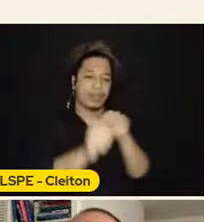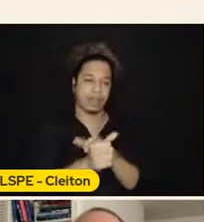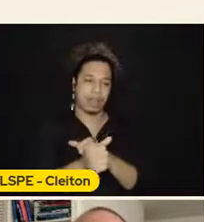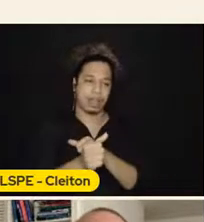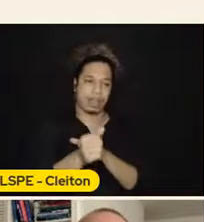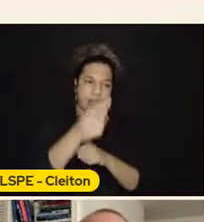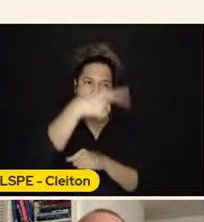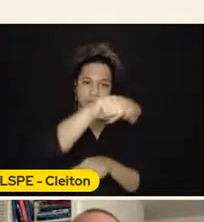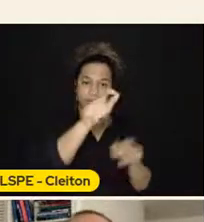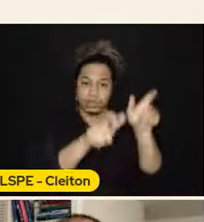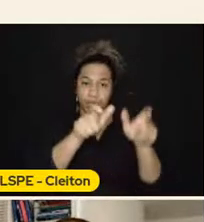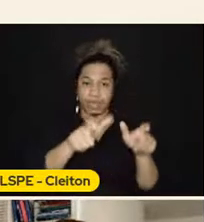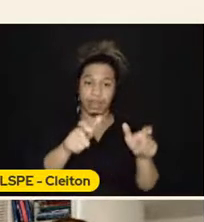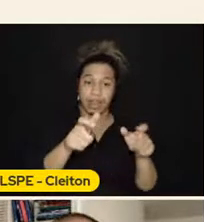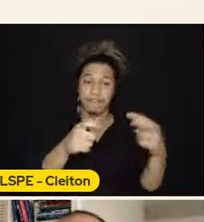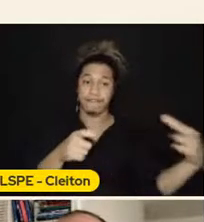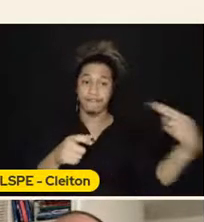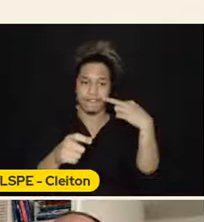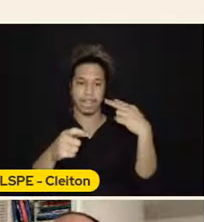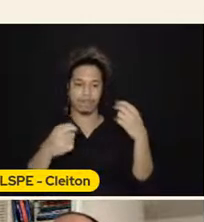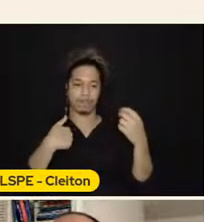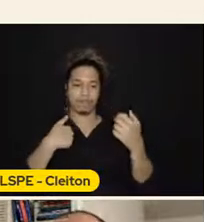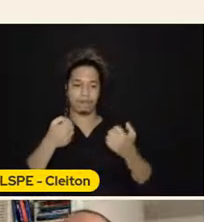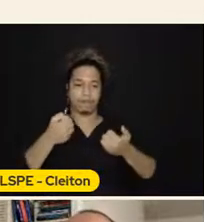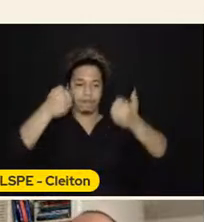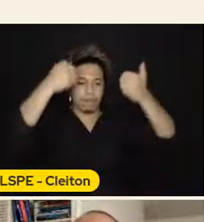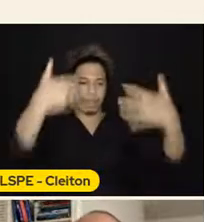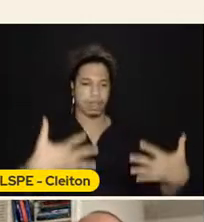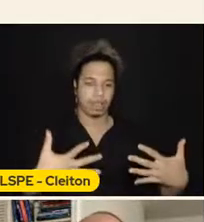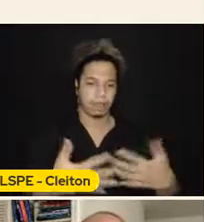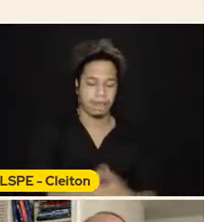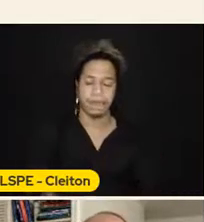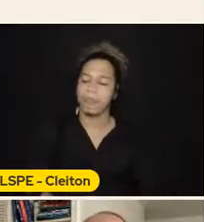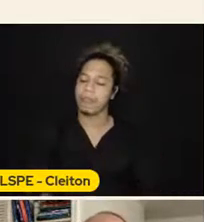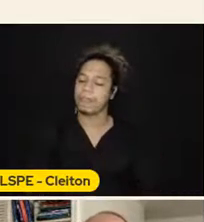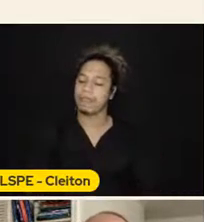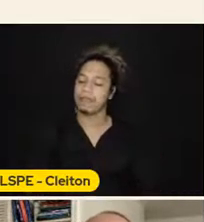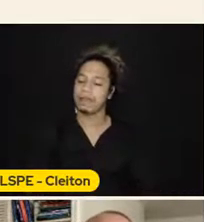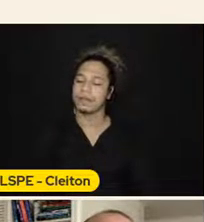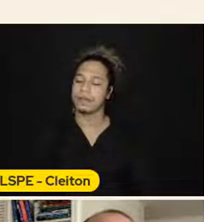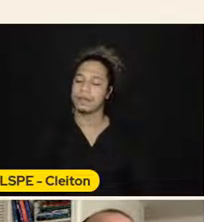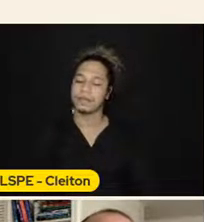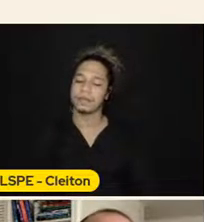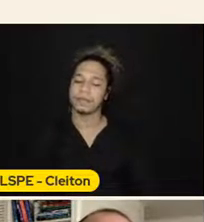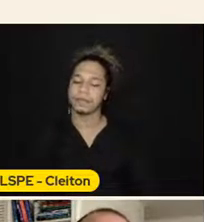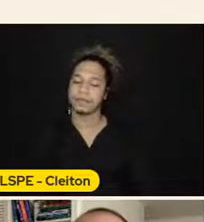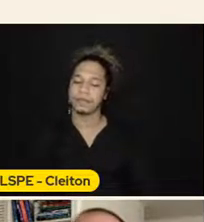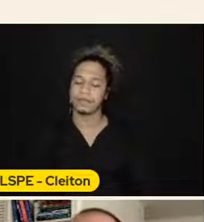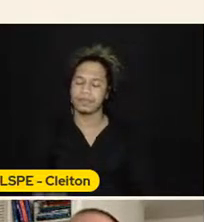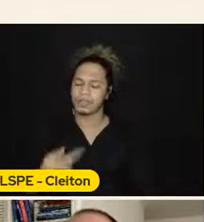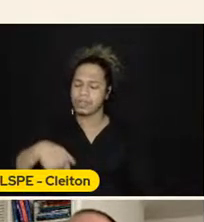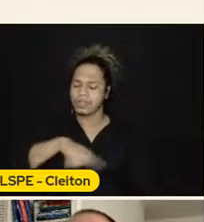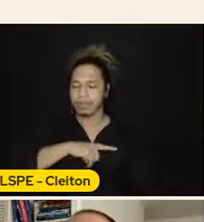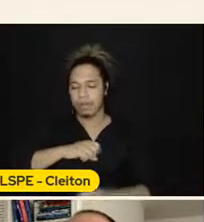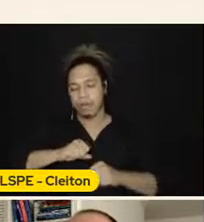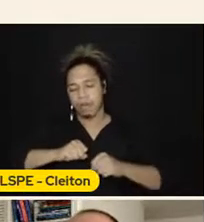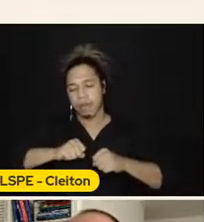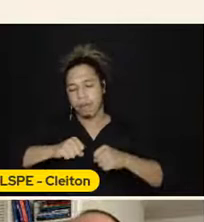like, why are we putting it down or bringing down all these efforts that we have